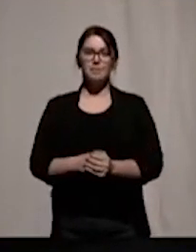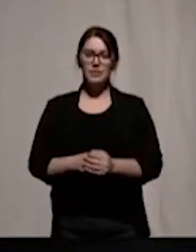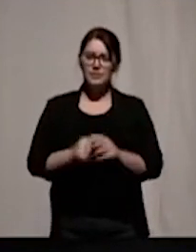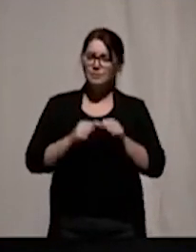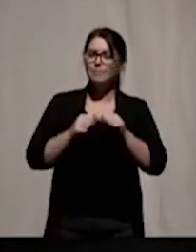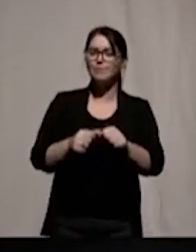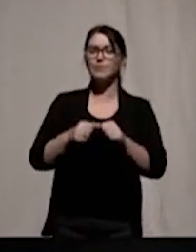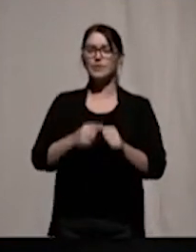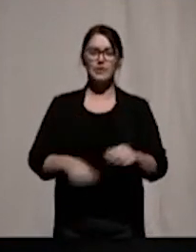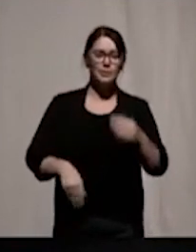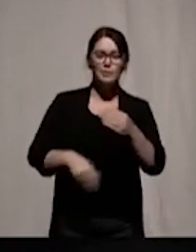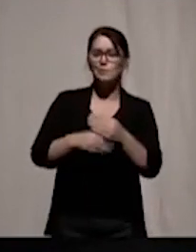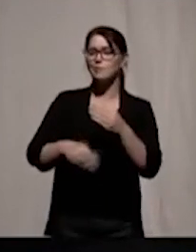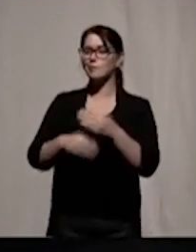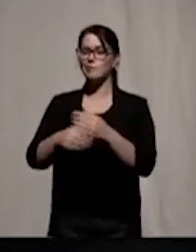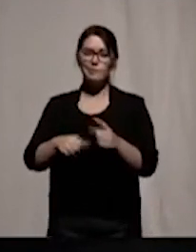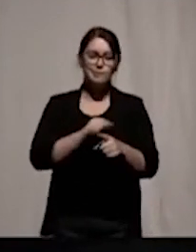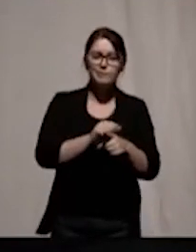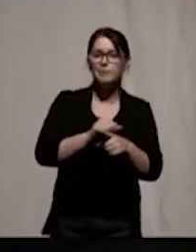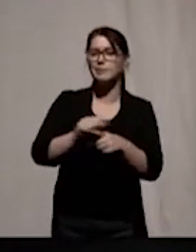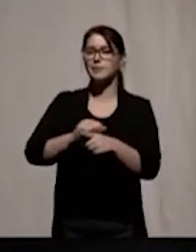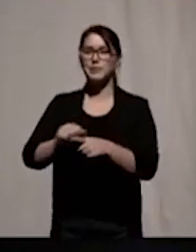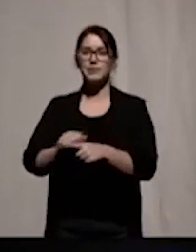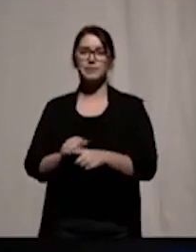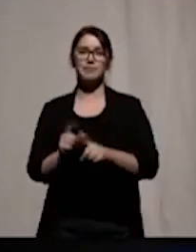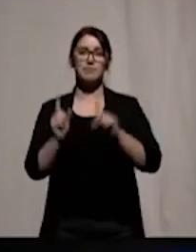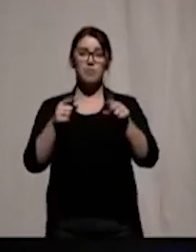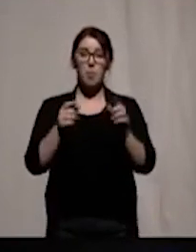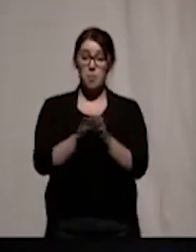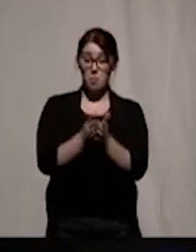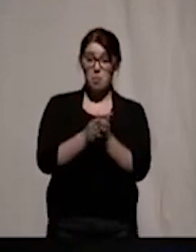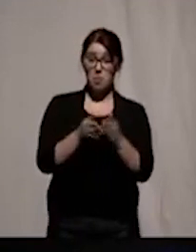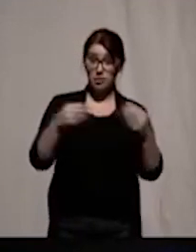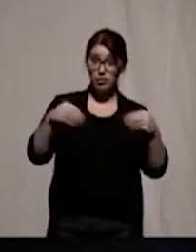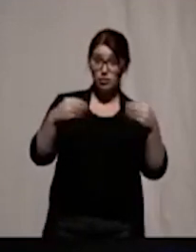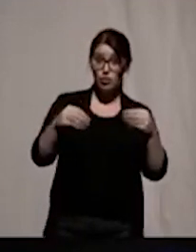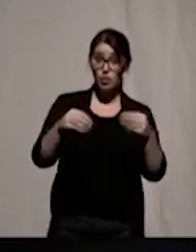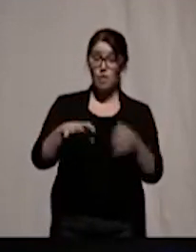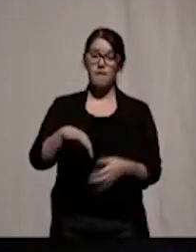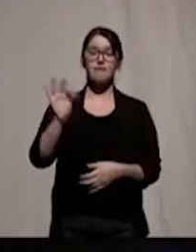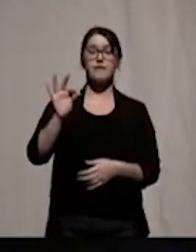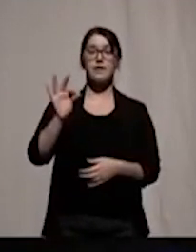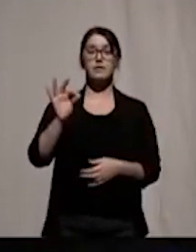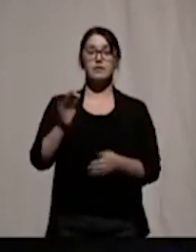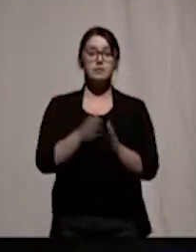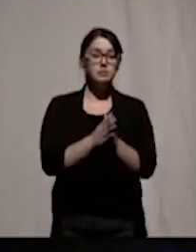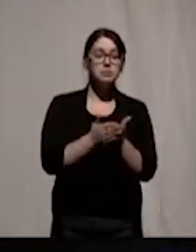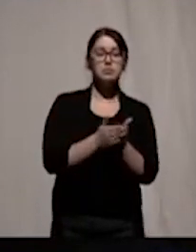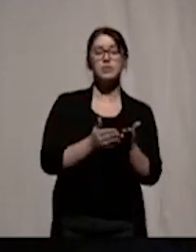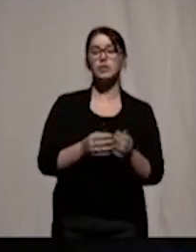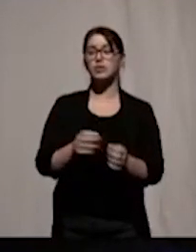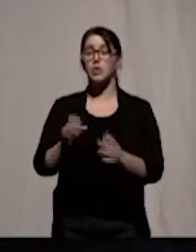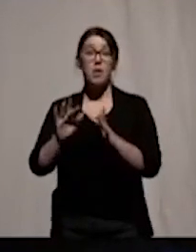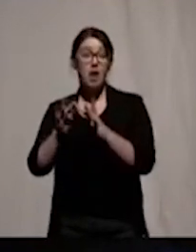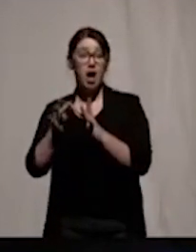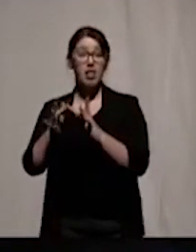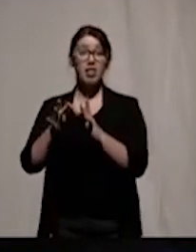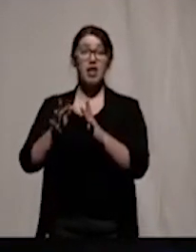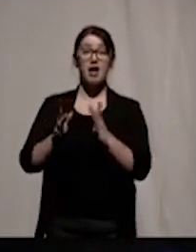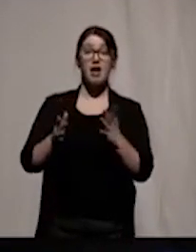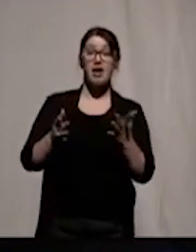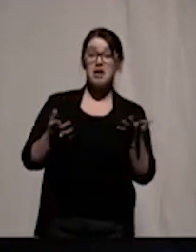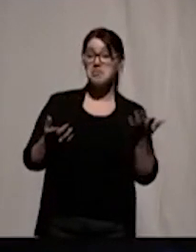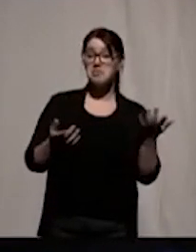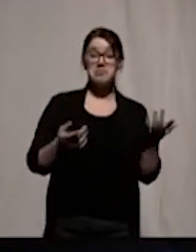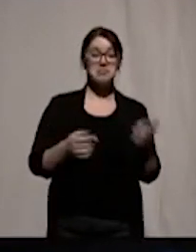with these types of prompts. Go to the bookstore, find yourself a prompt book. You can find them on Google too if you want to find external prompts, or even if you're active on social